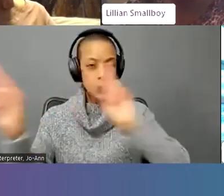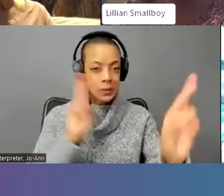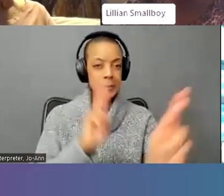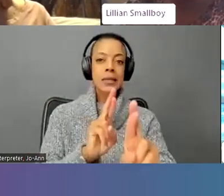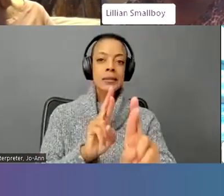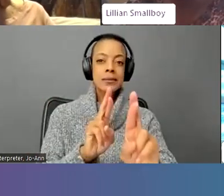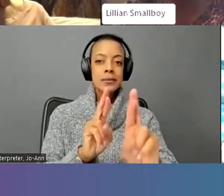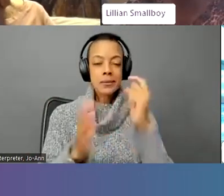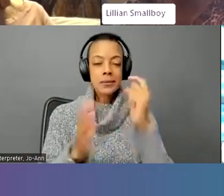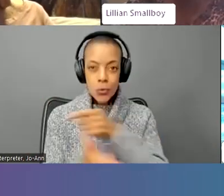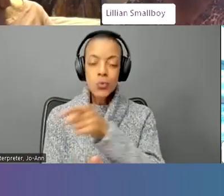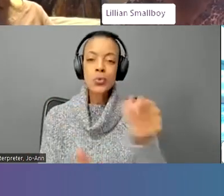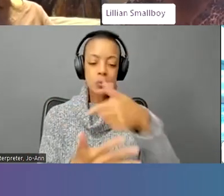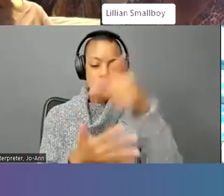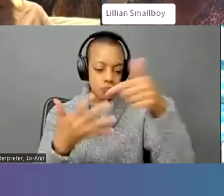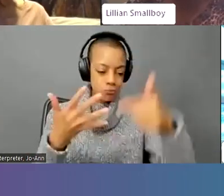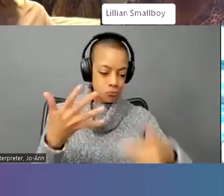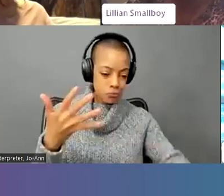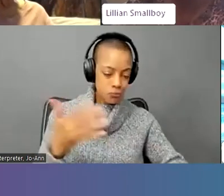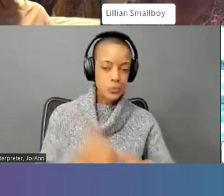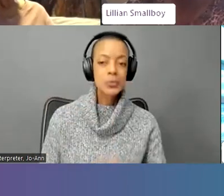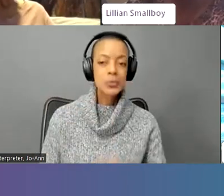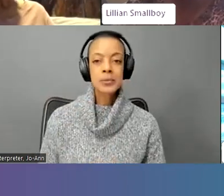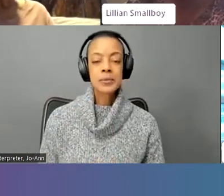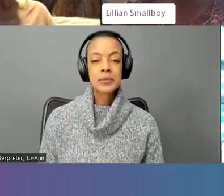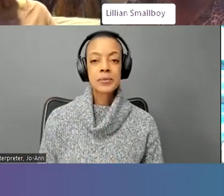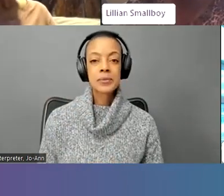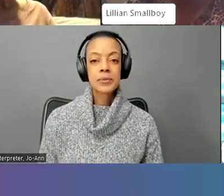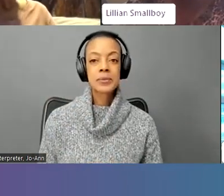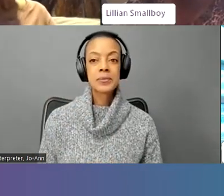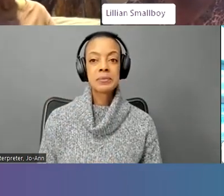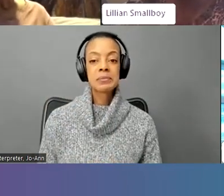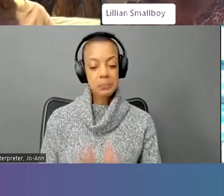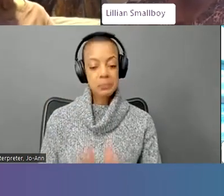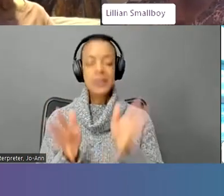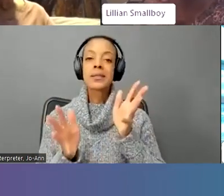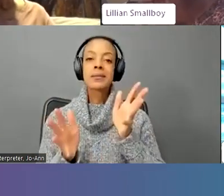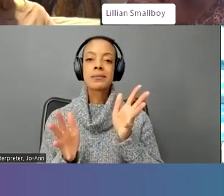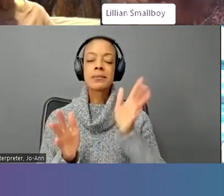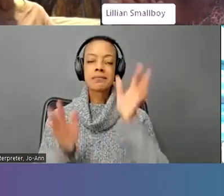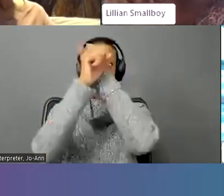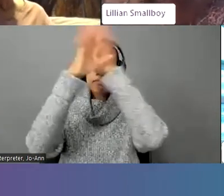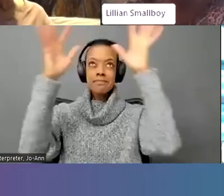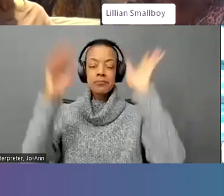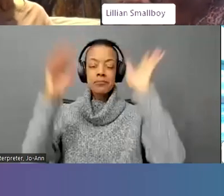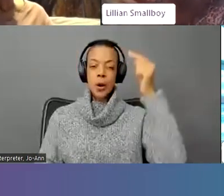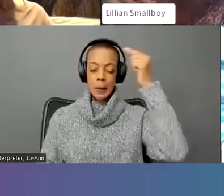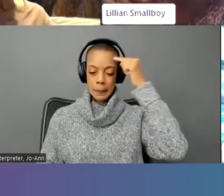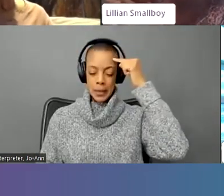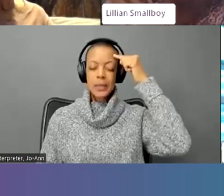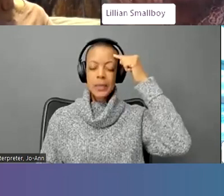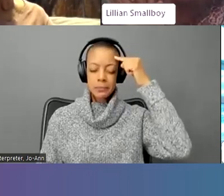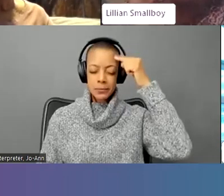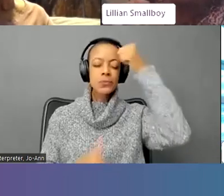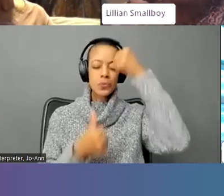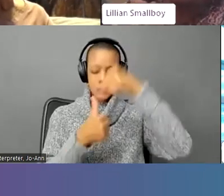this moment. So we say, let it be that way in our minds, and to always be carrying